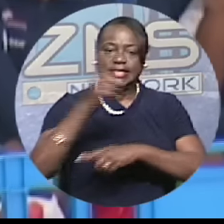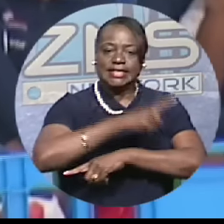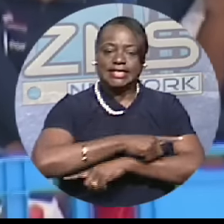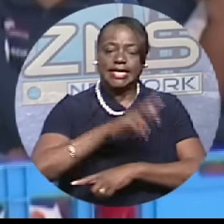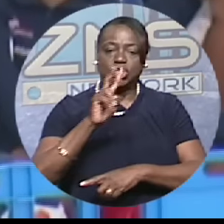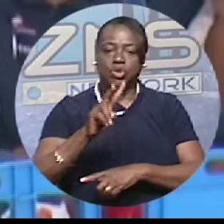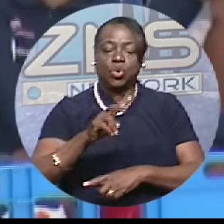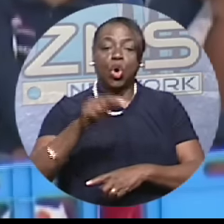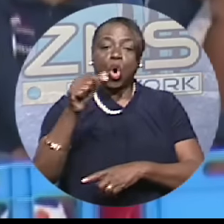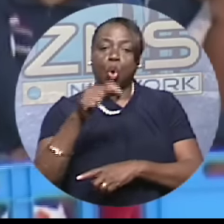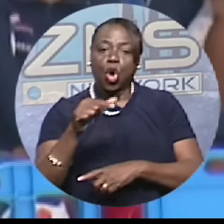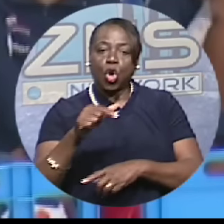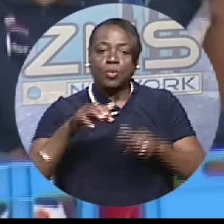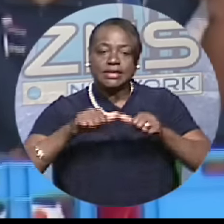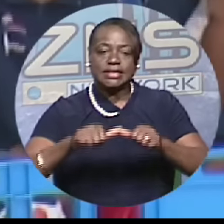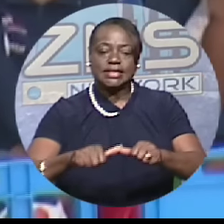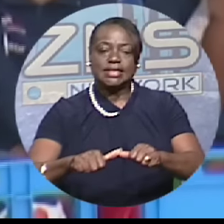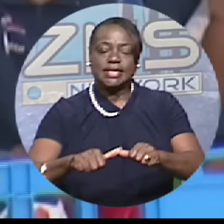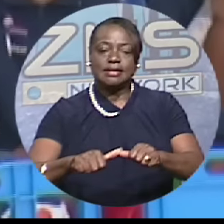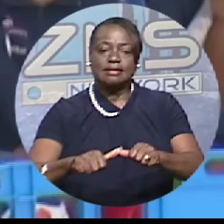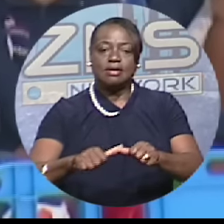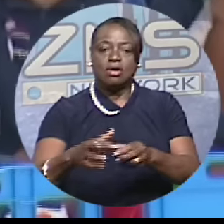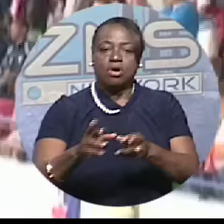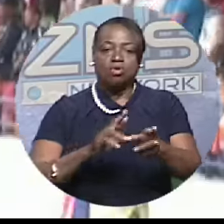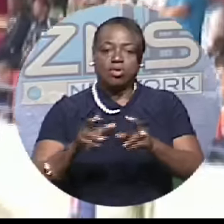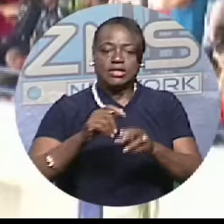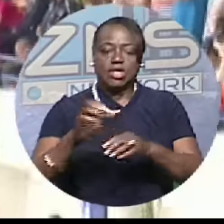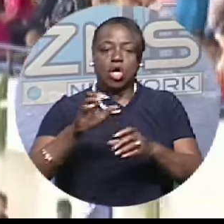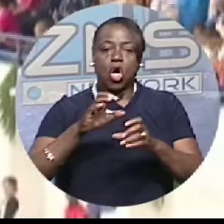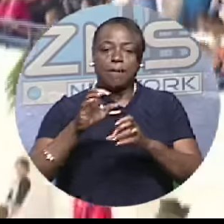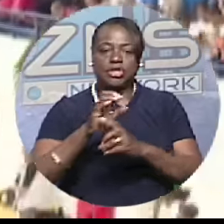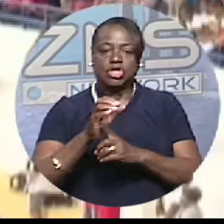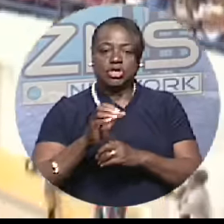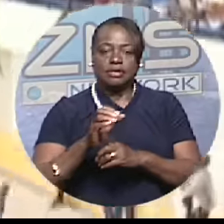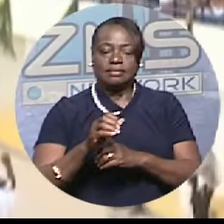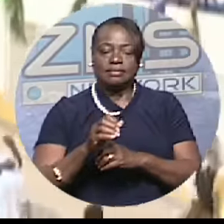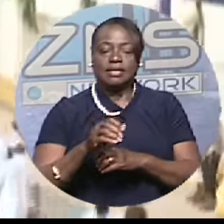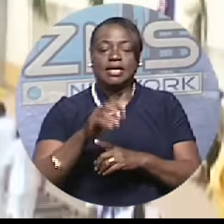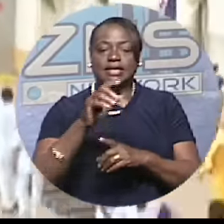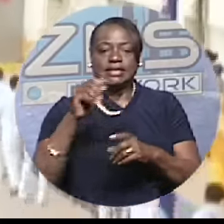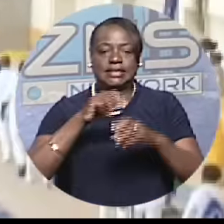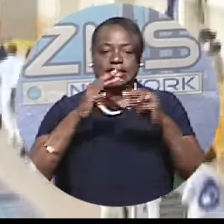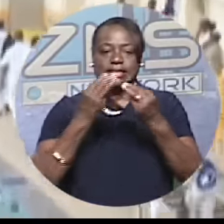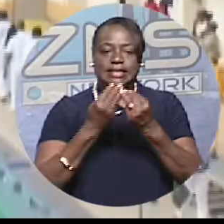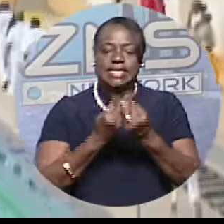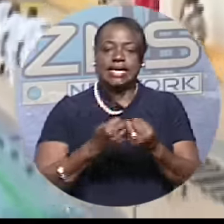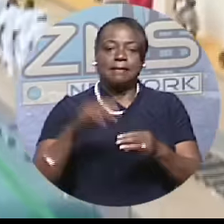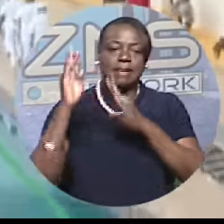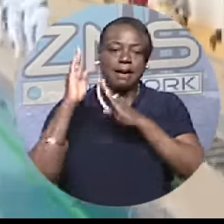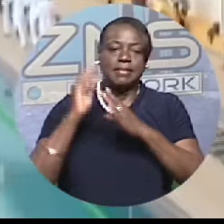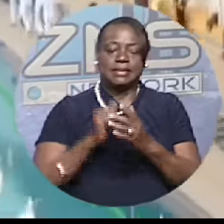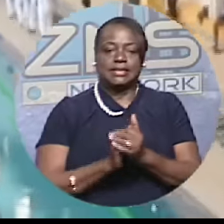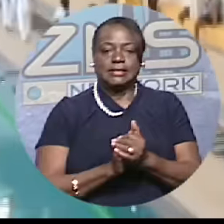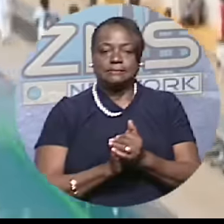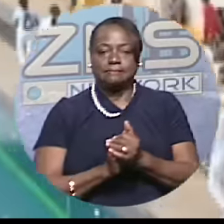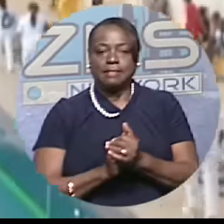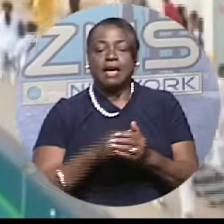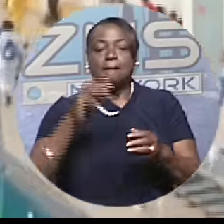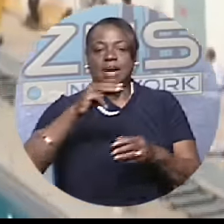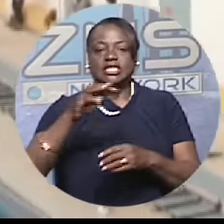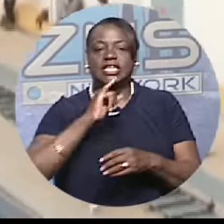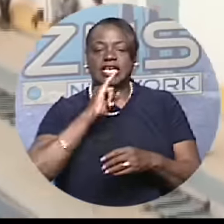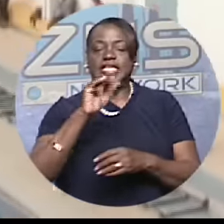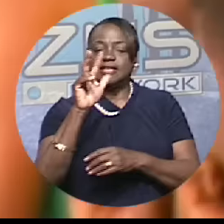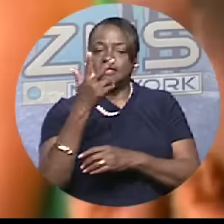Guadeloupe still leads the competition with 601 points. Team Bahamas back 21 points at 580. Martinique is third